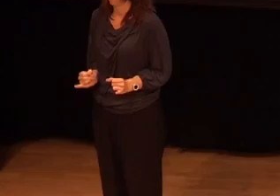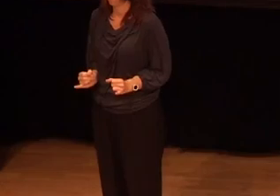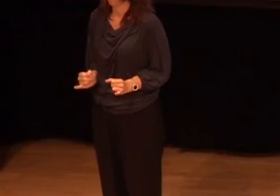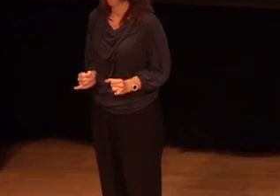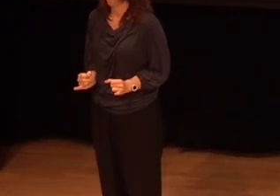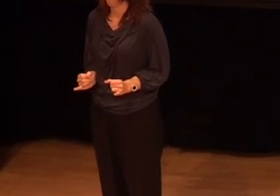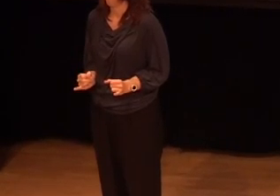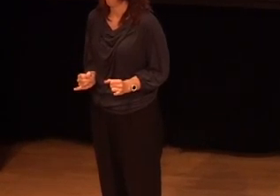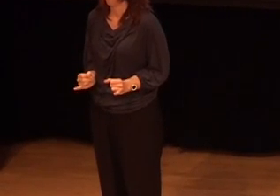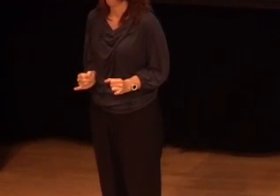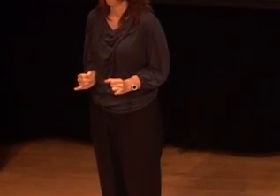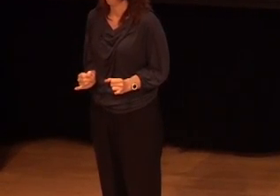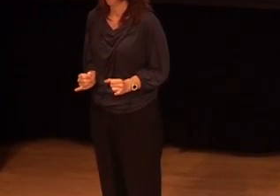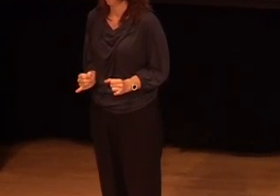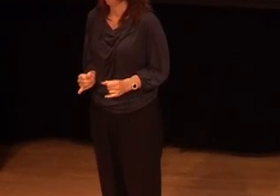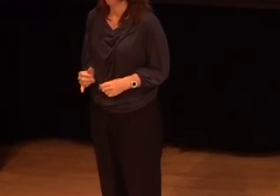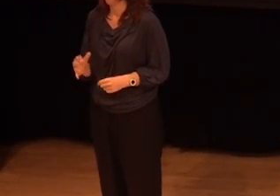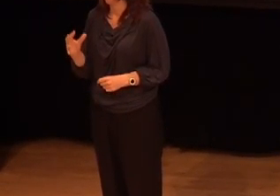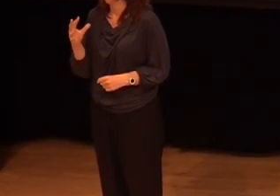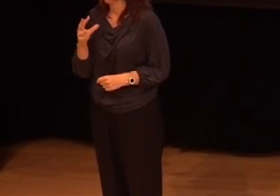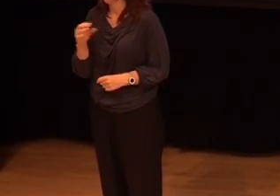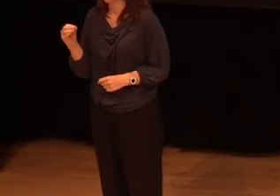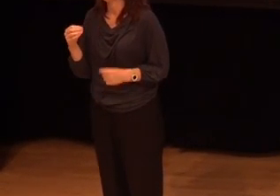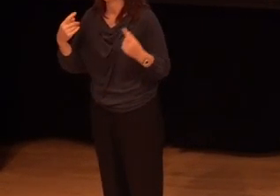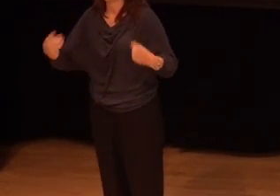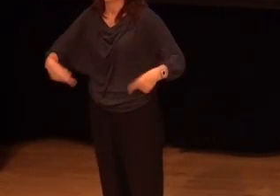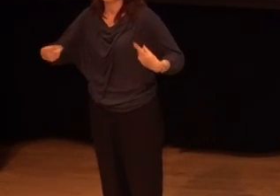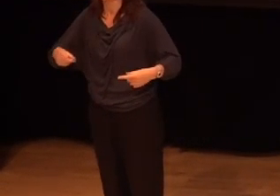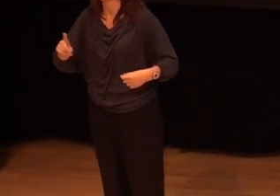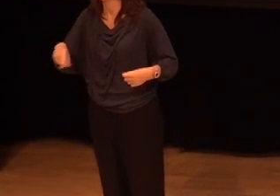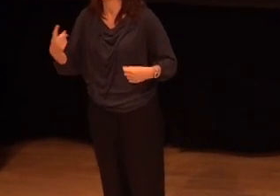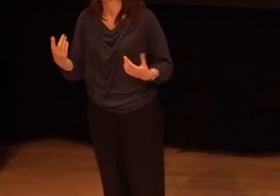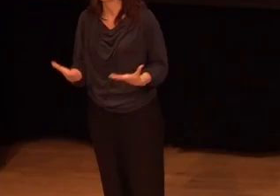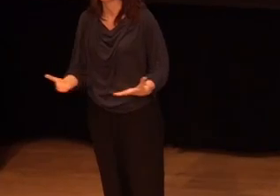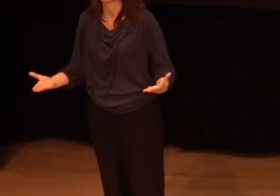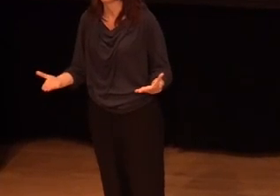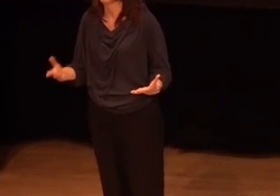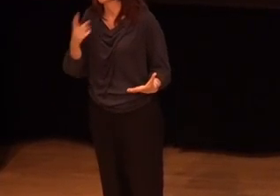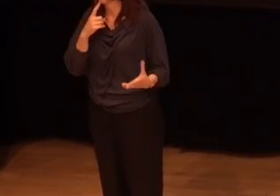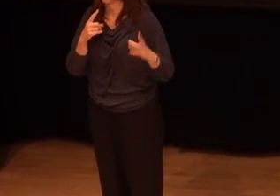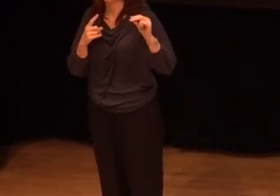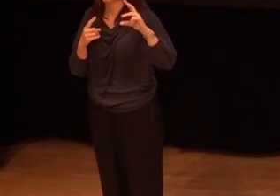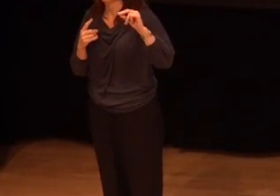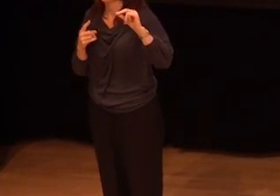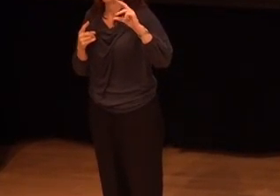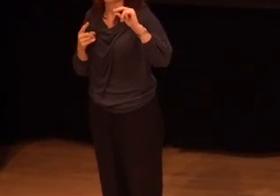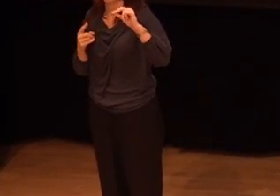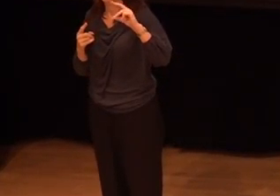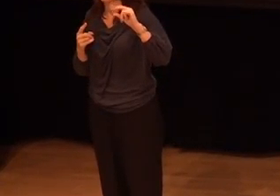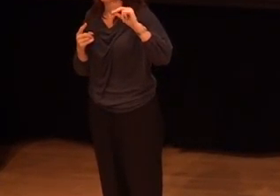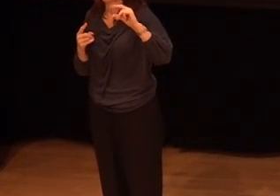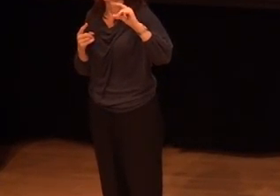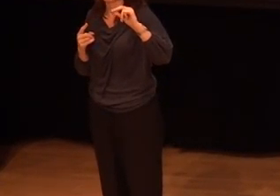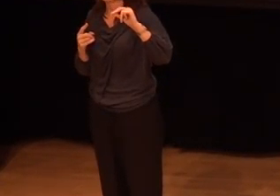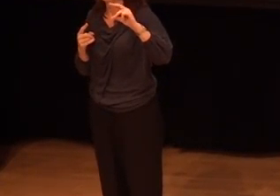an individual. And your wheelchair is just a thing. Oh, no. Go on.